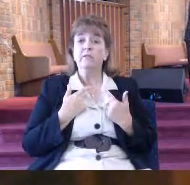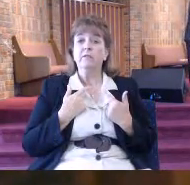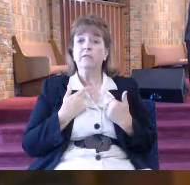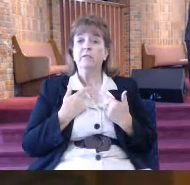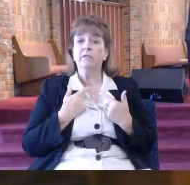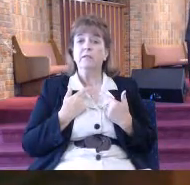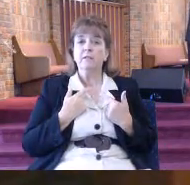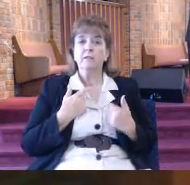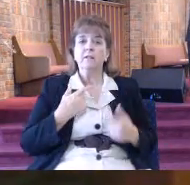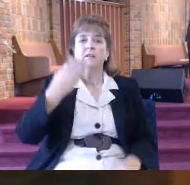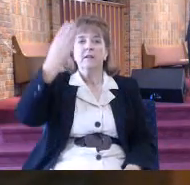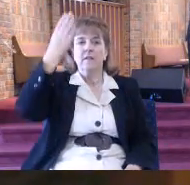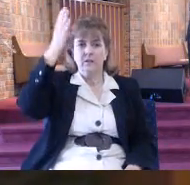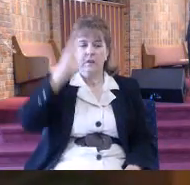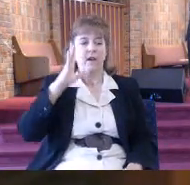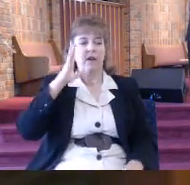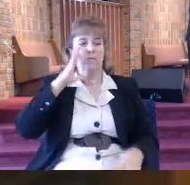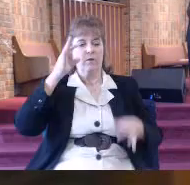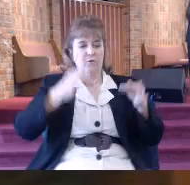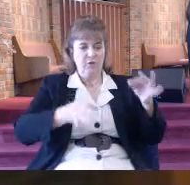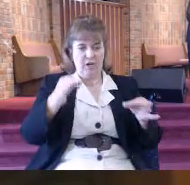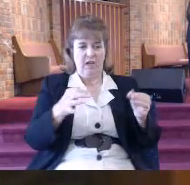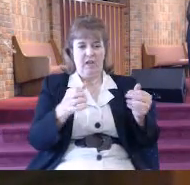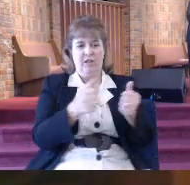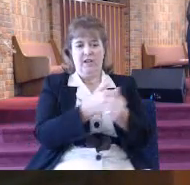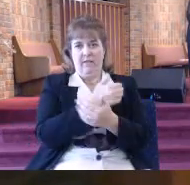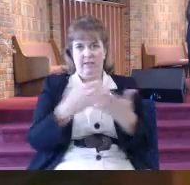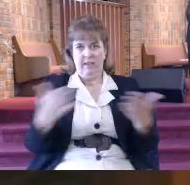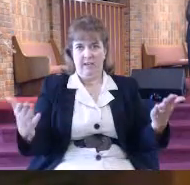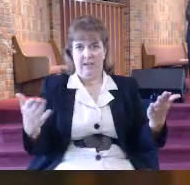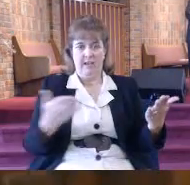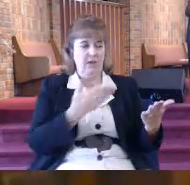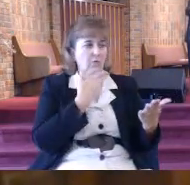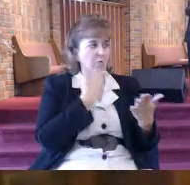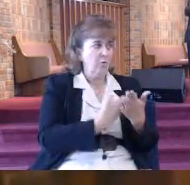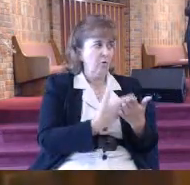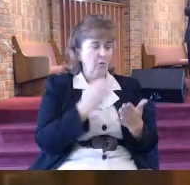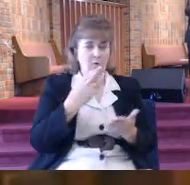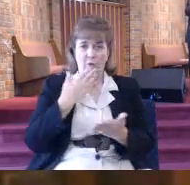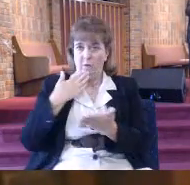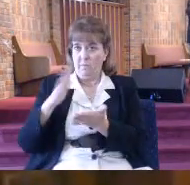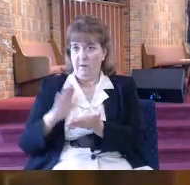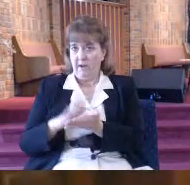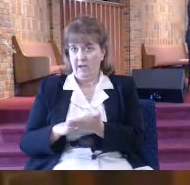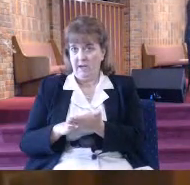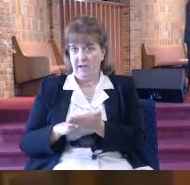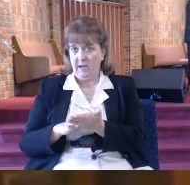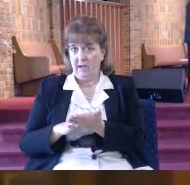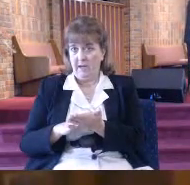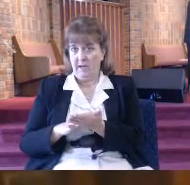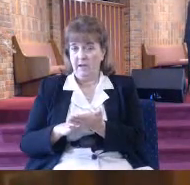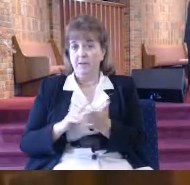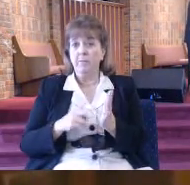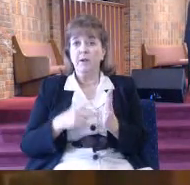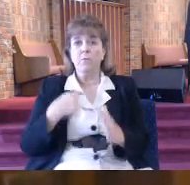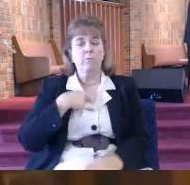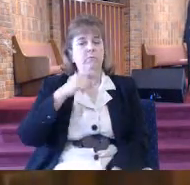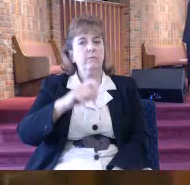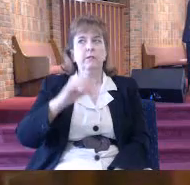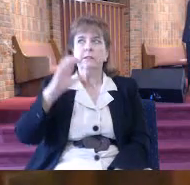God's going to bring every work into judgment, whether good or bad. Therefore, the conclusion is, seek